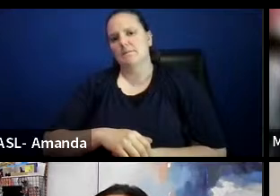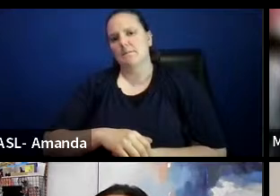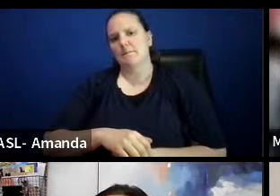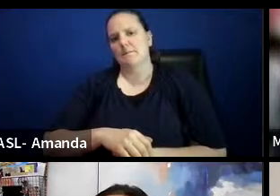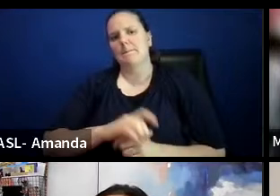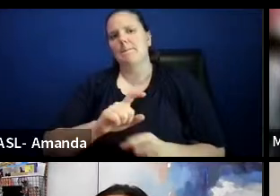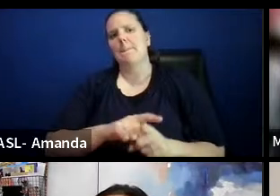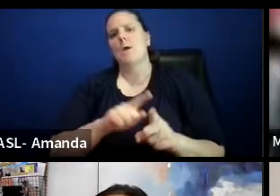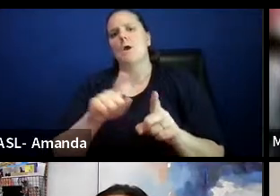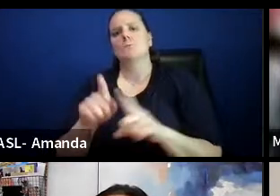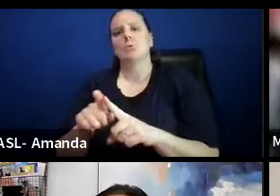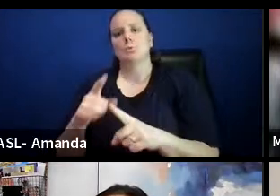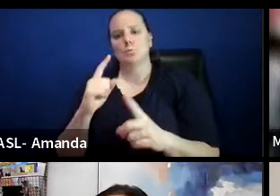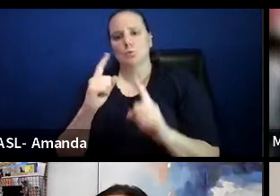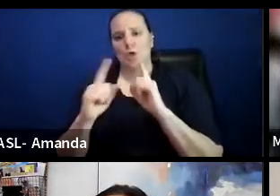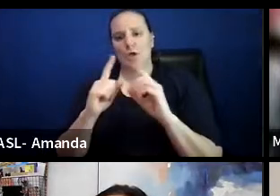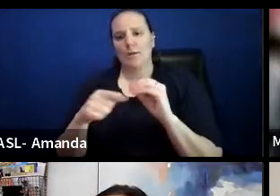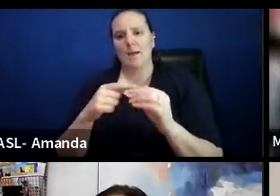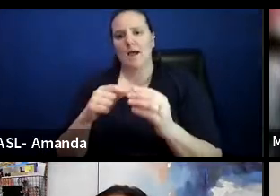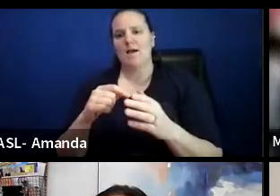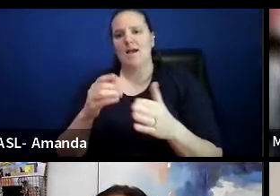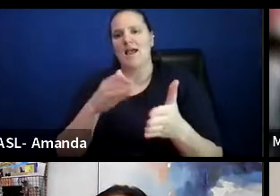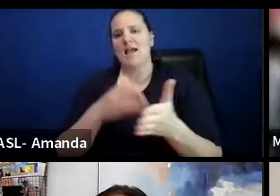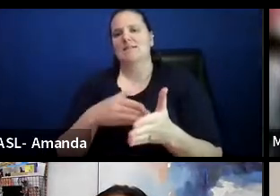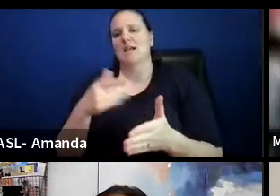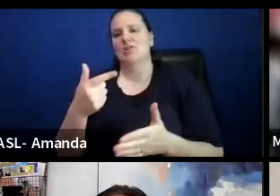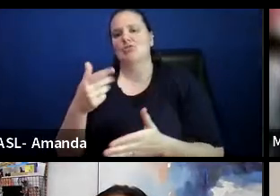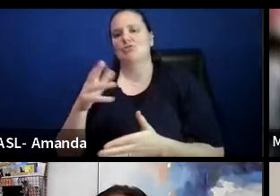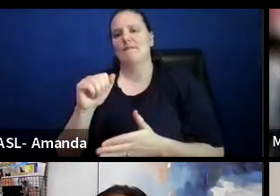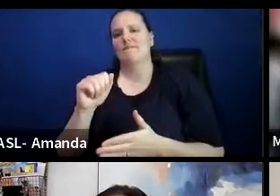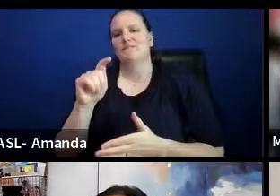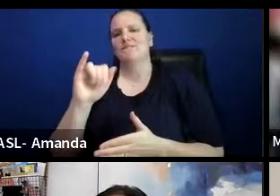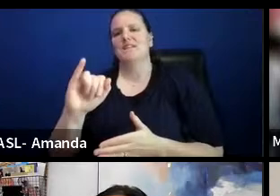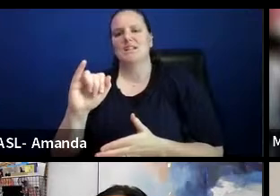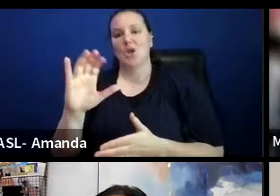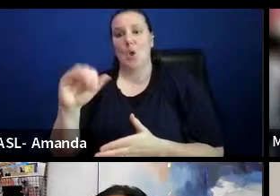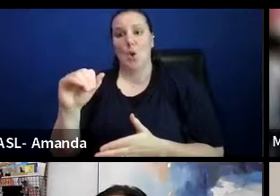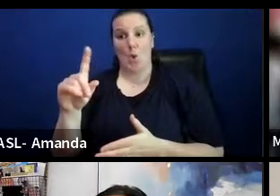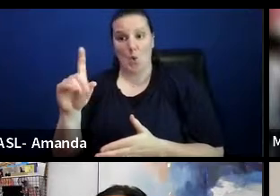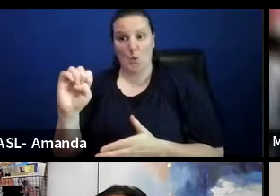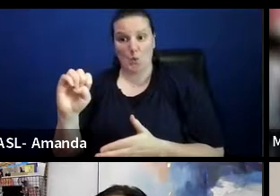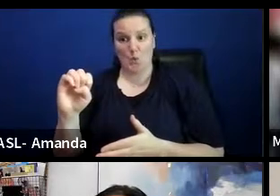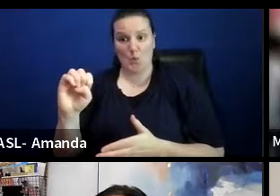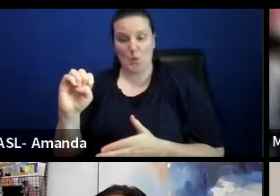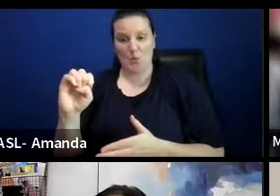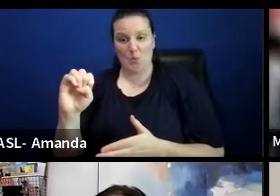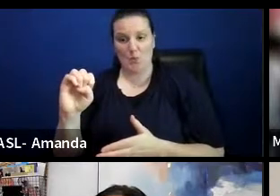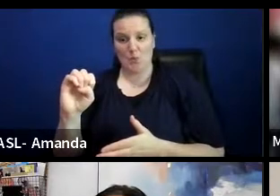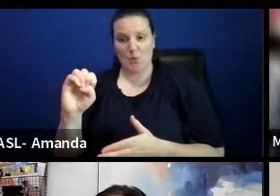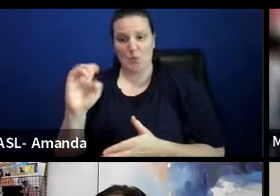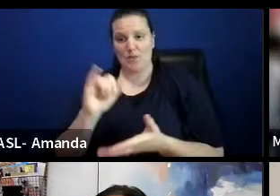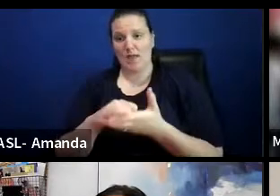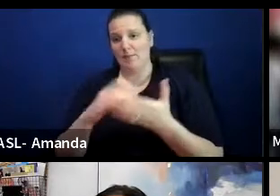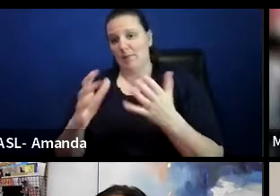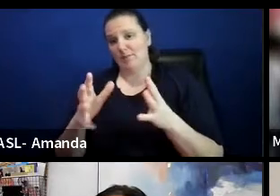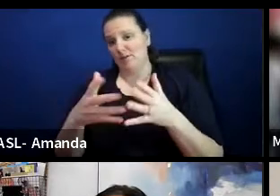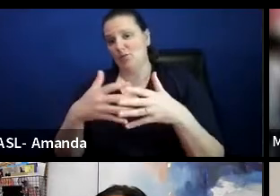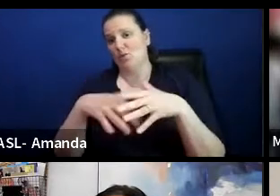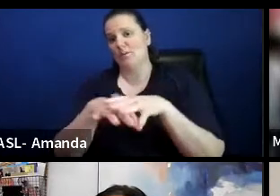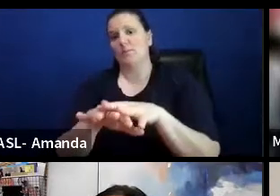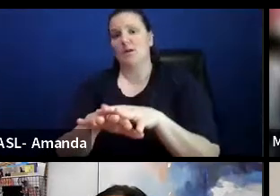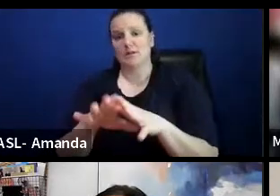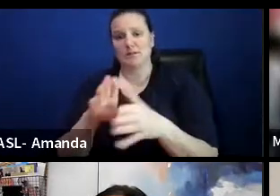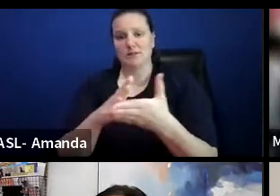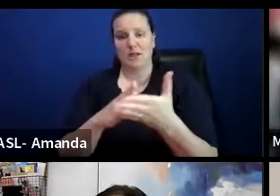Also, we've talked about anti-graffiti coatings that may get incorporated in